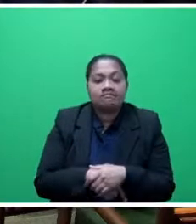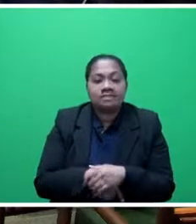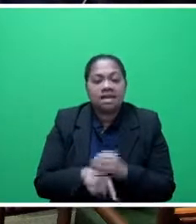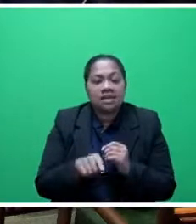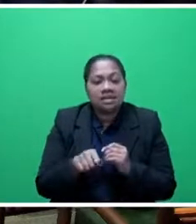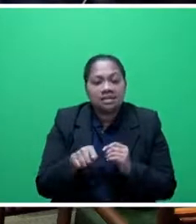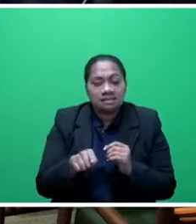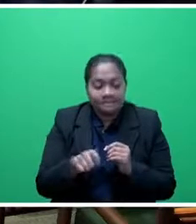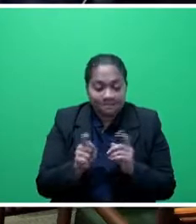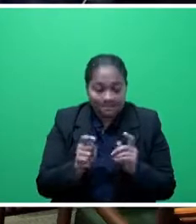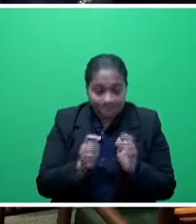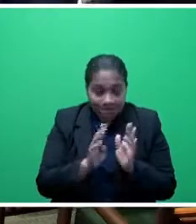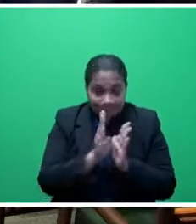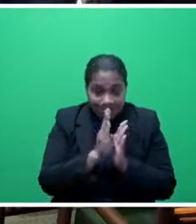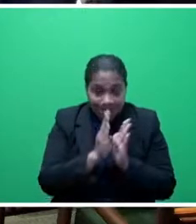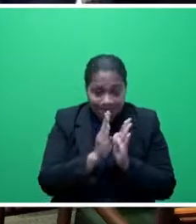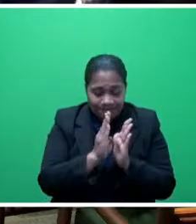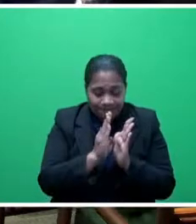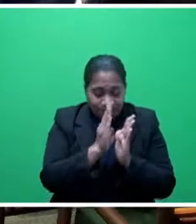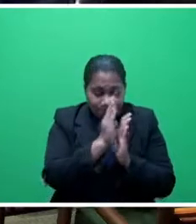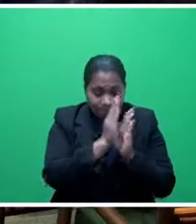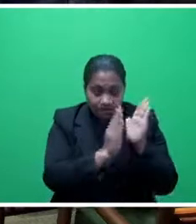consequential bills.